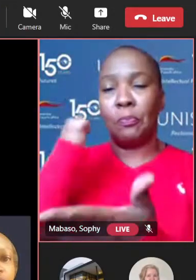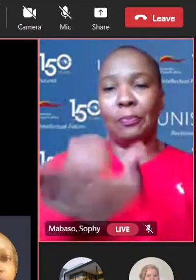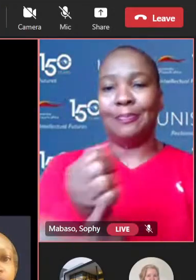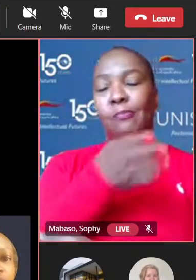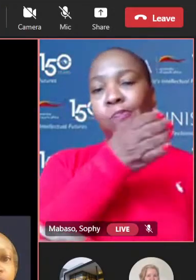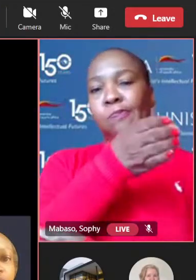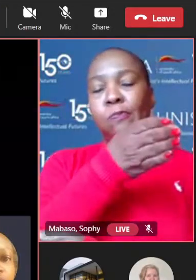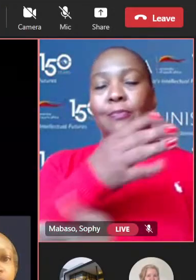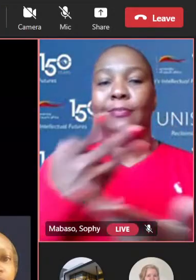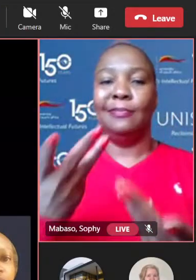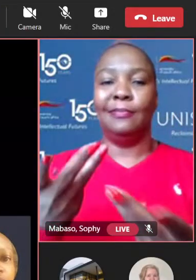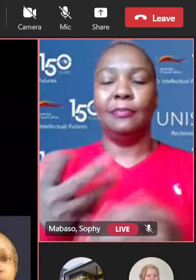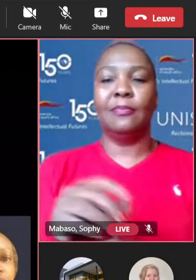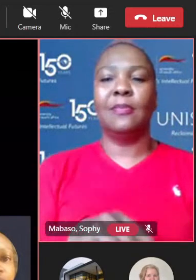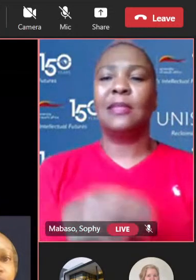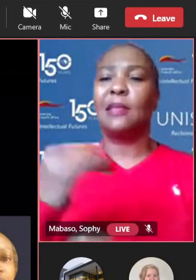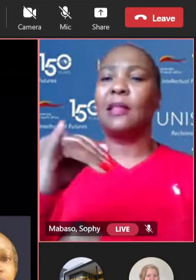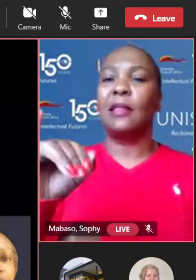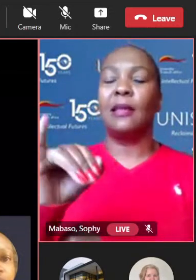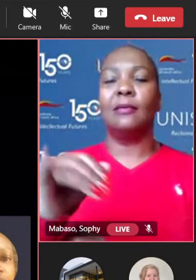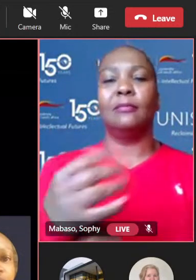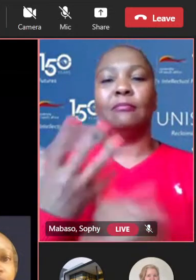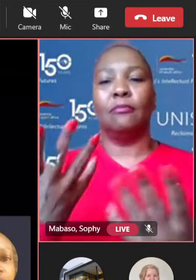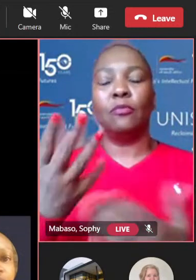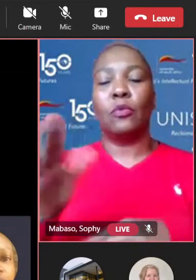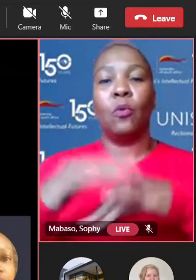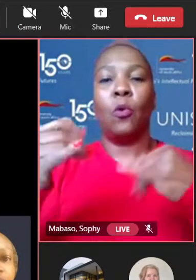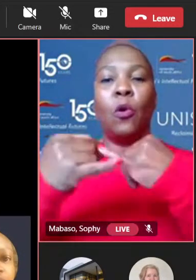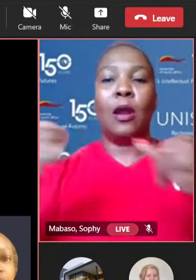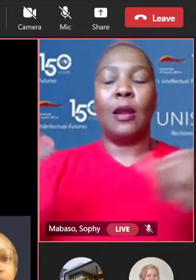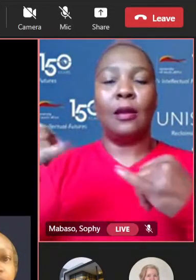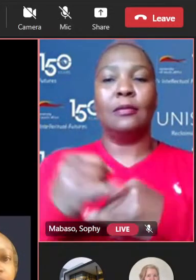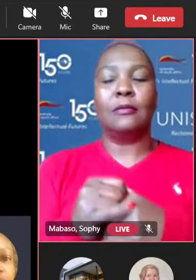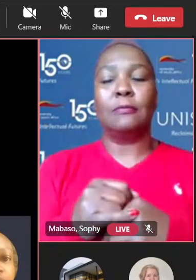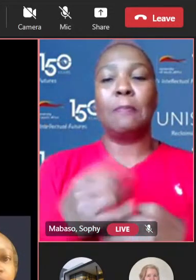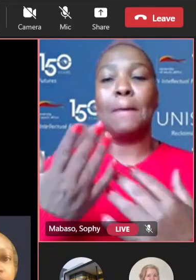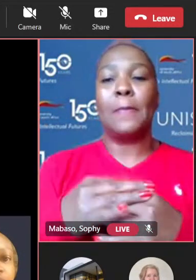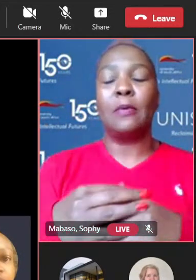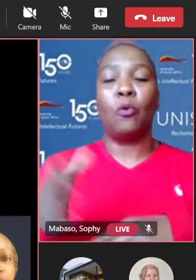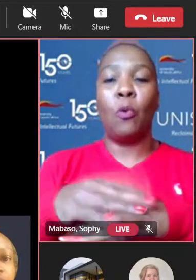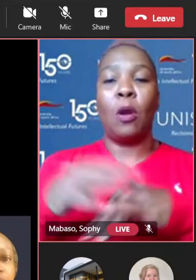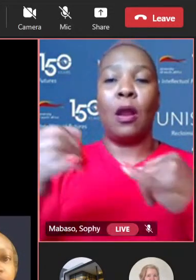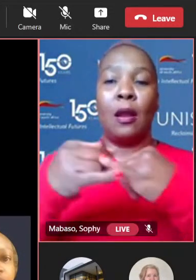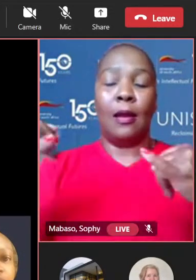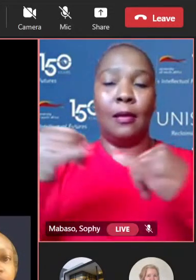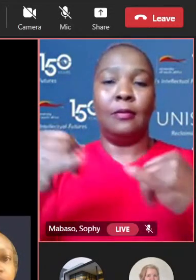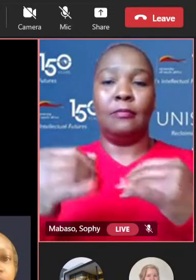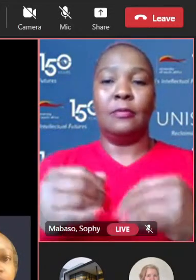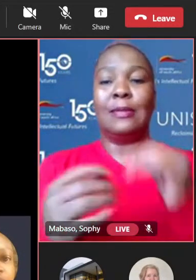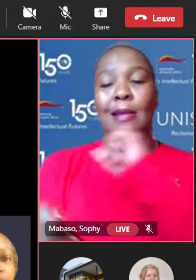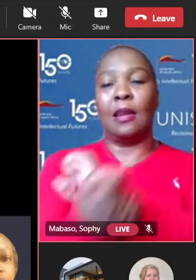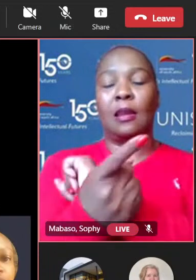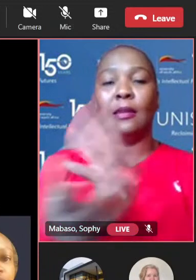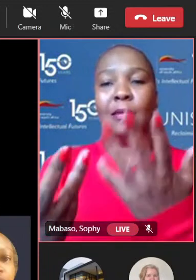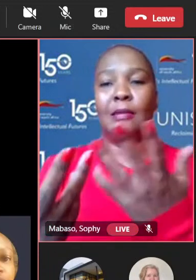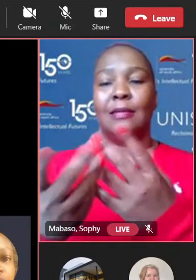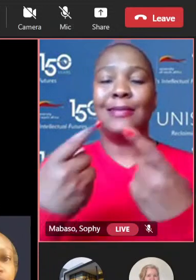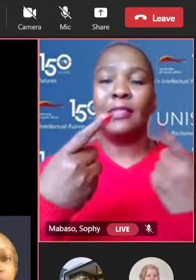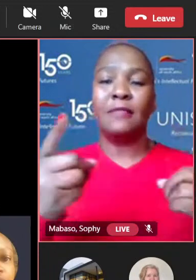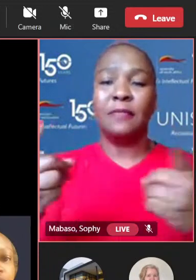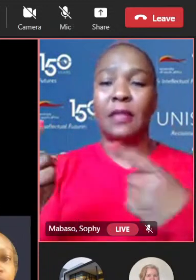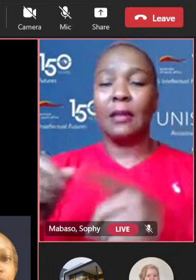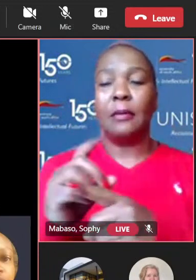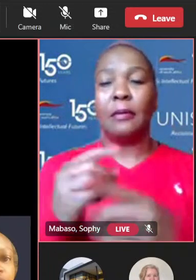But it's also online. It is a virtual session. But the difference between